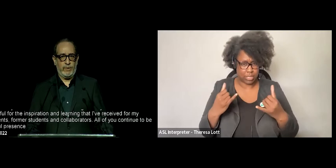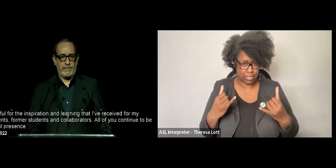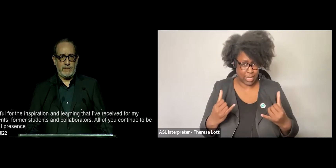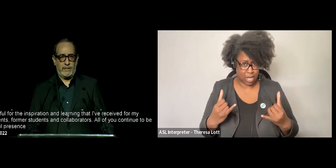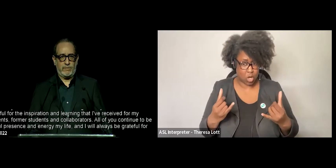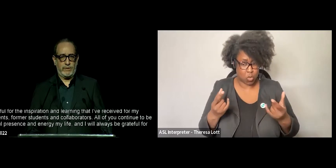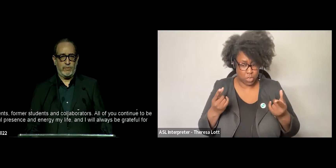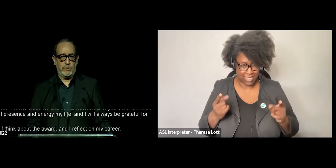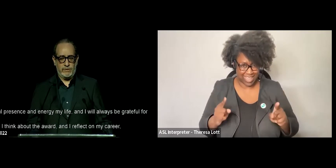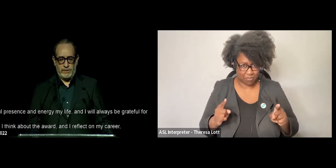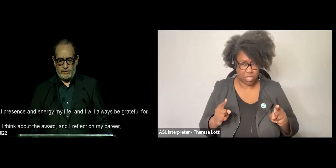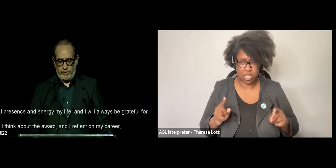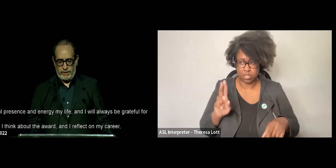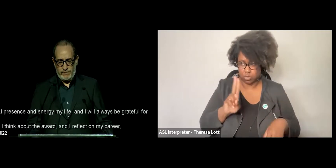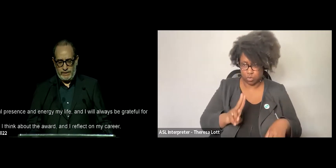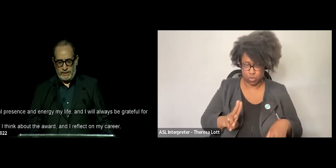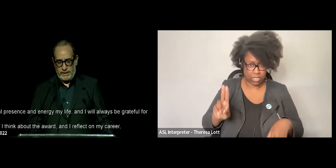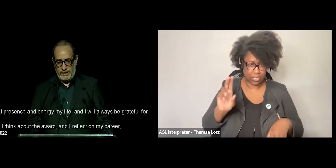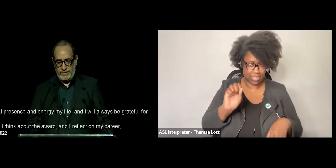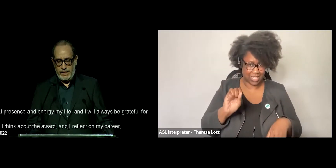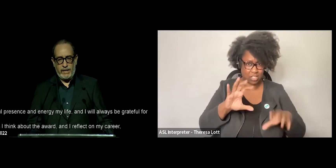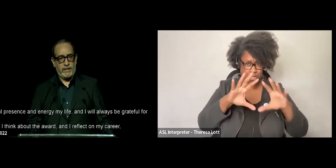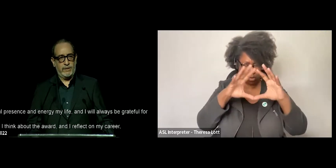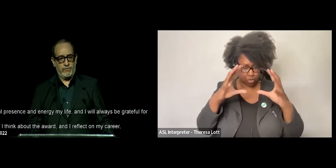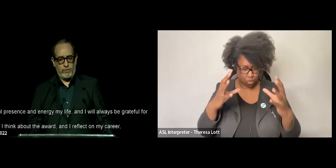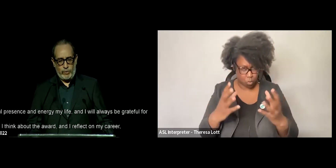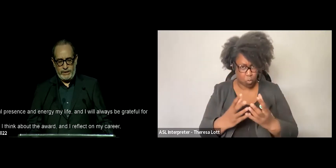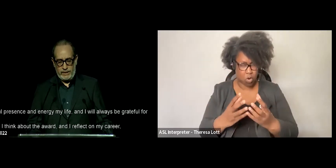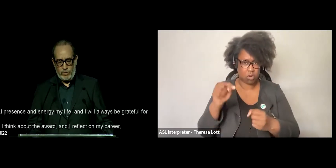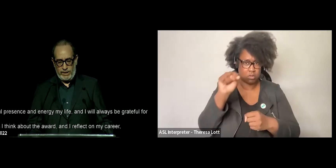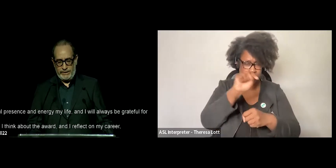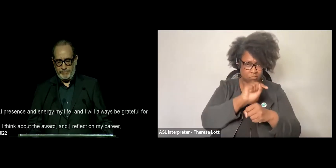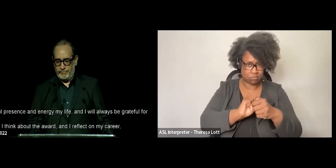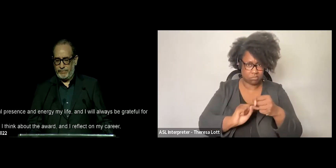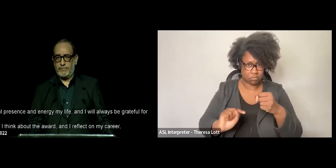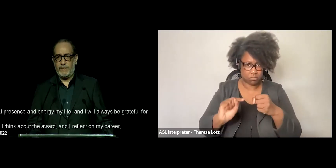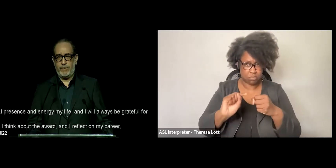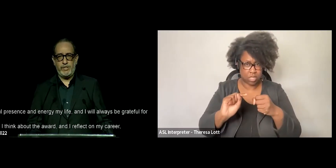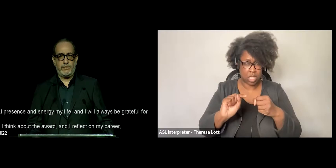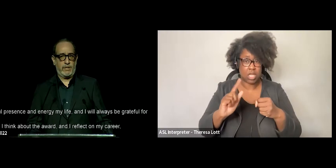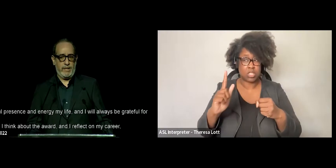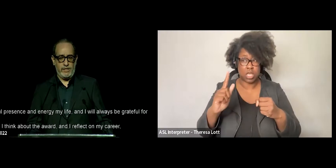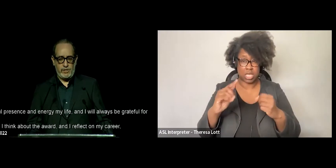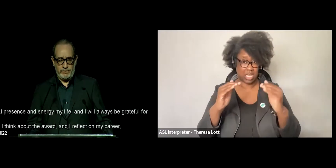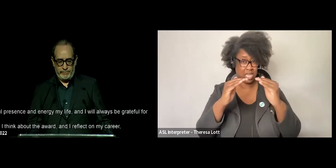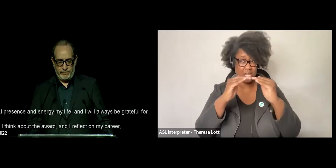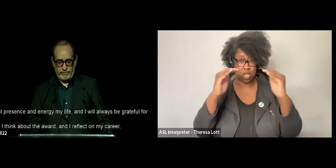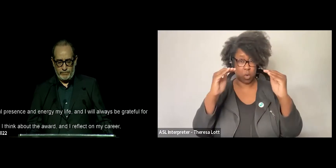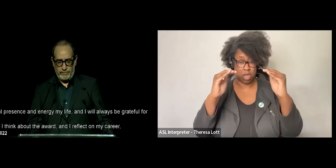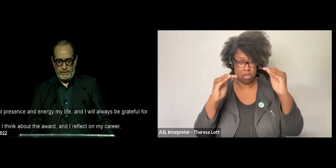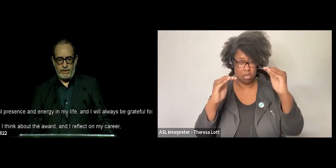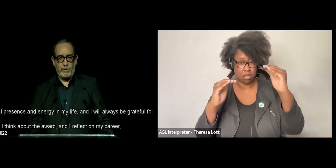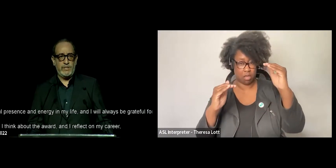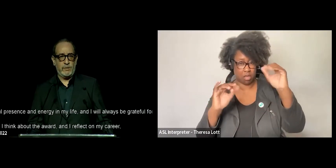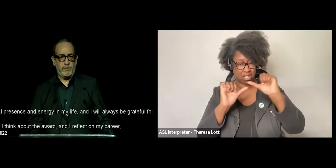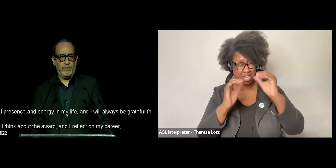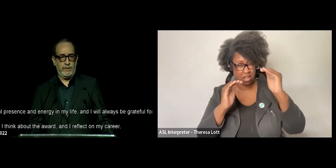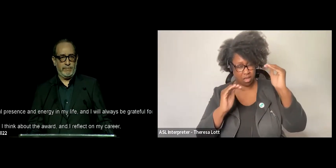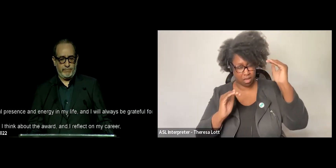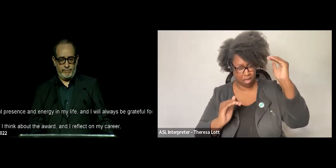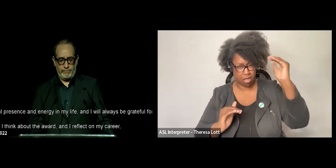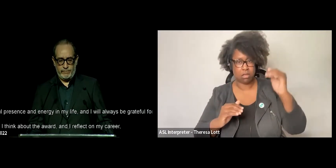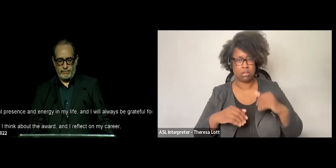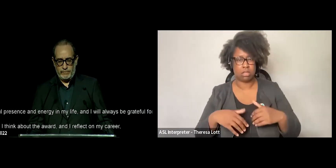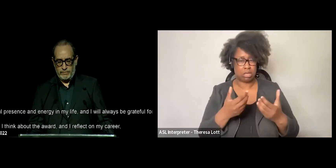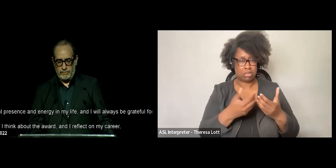in the US and around the world. We are living in an era of growing inequality, racial segregation, and decreasing